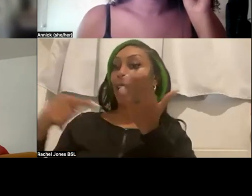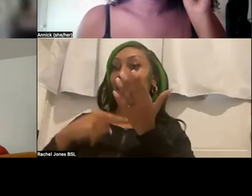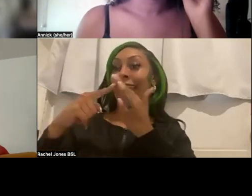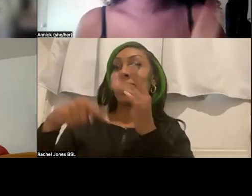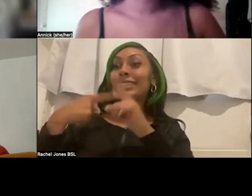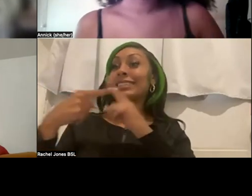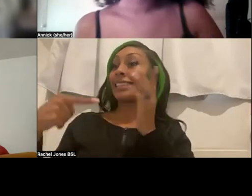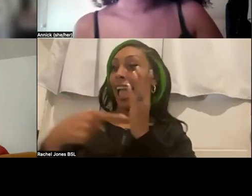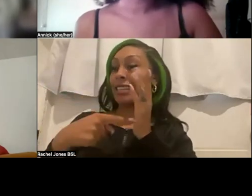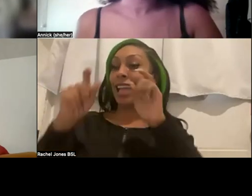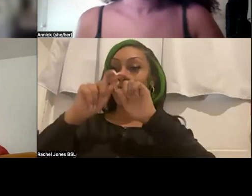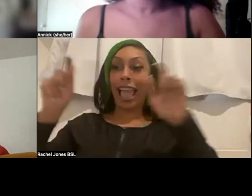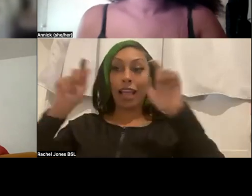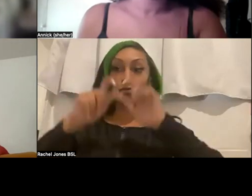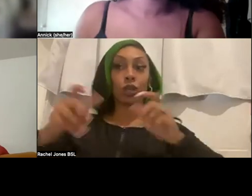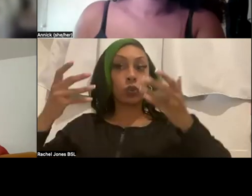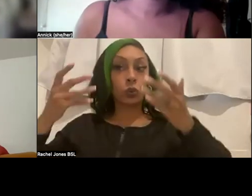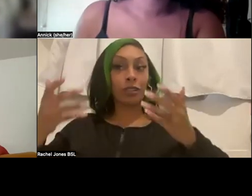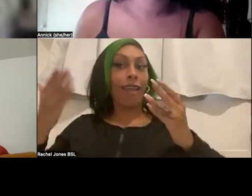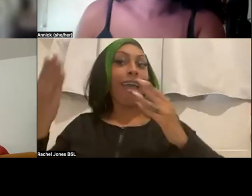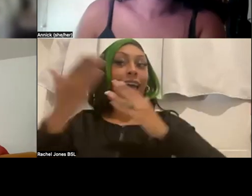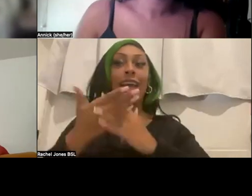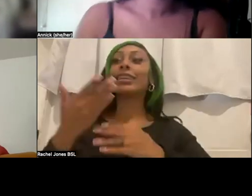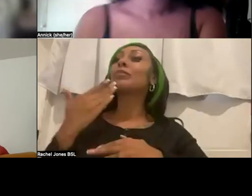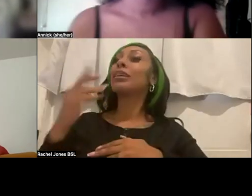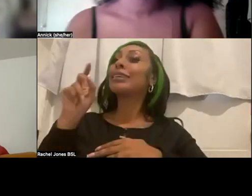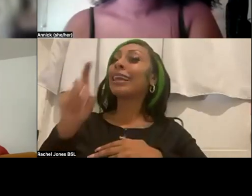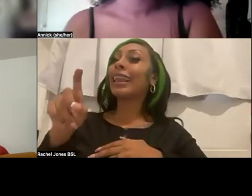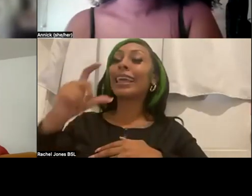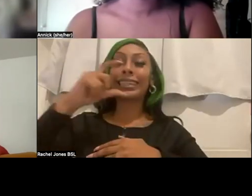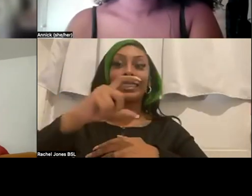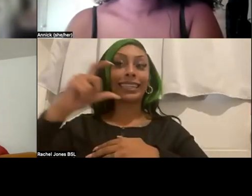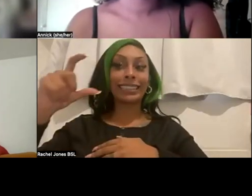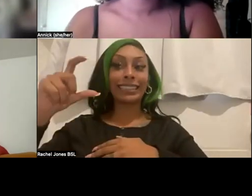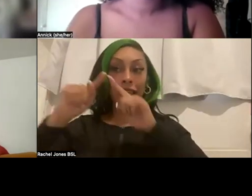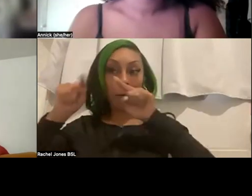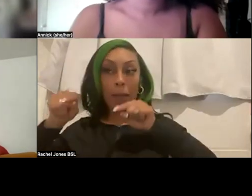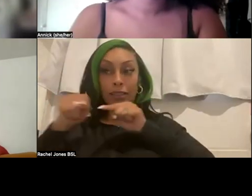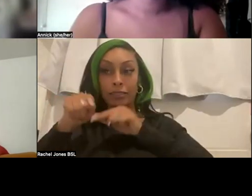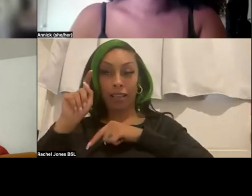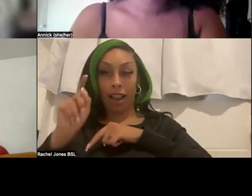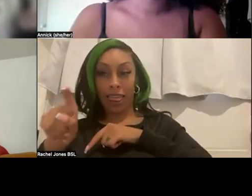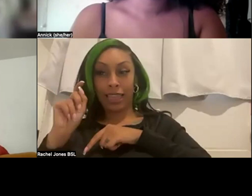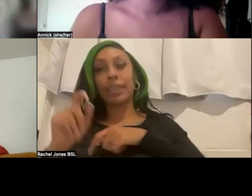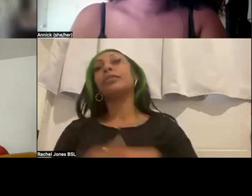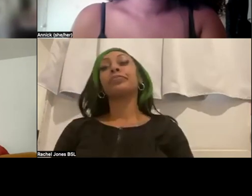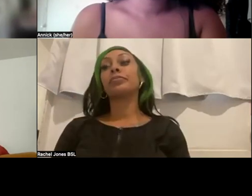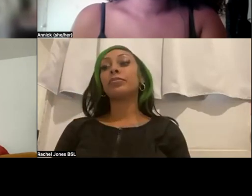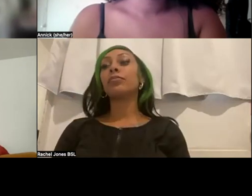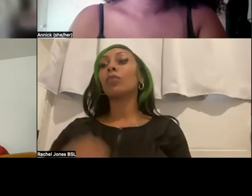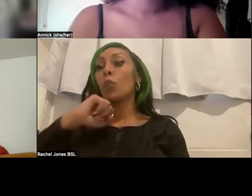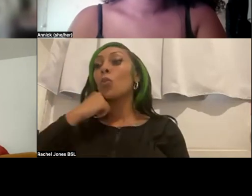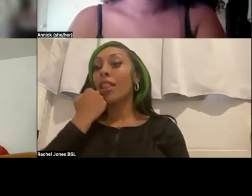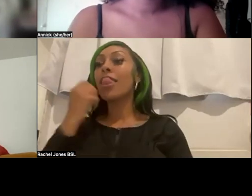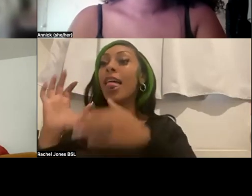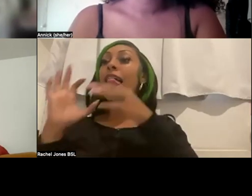today. So to access this, please click the CC closed caption button. There's going to be a link with the chat, which